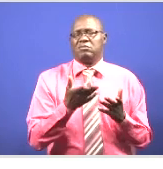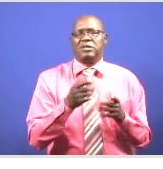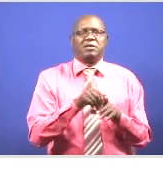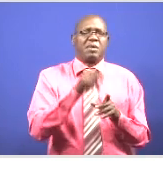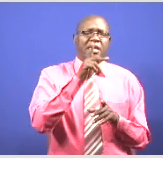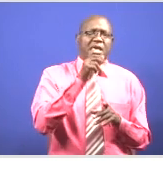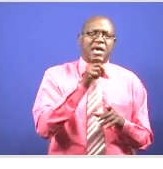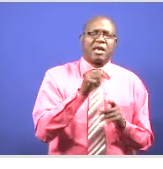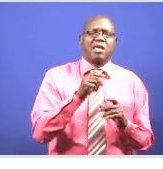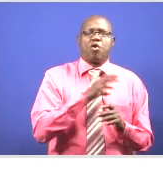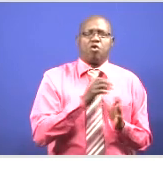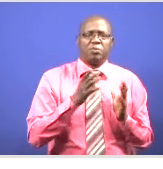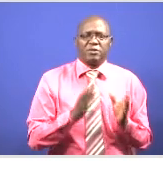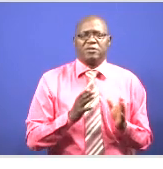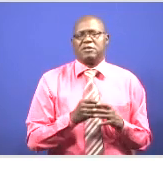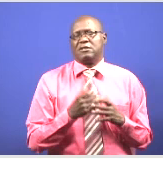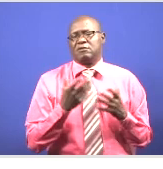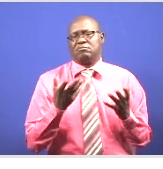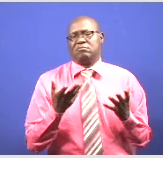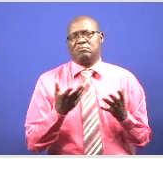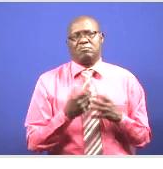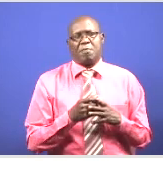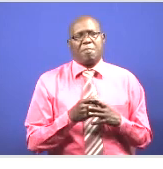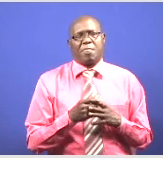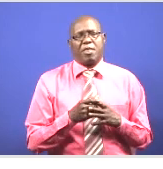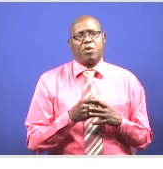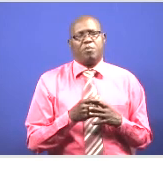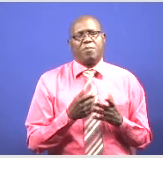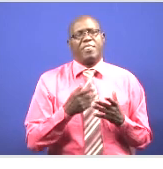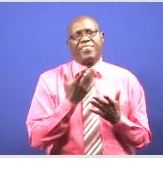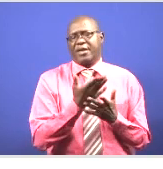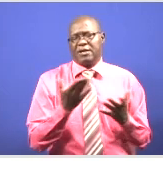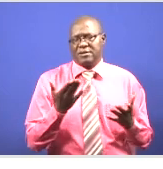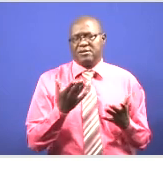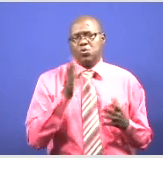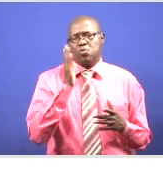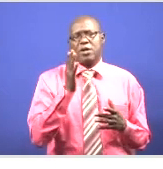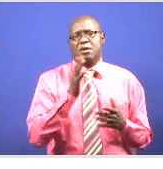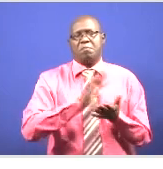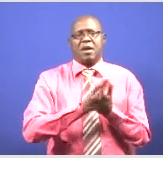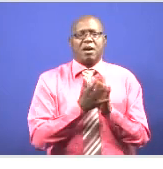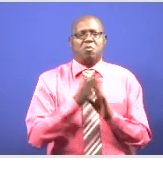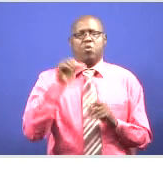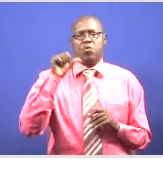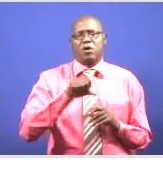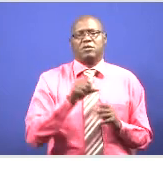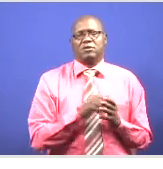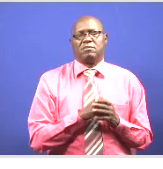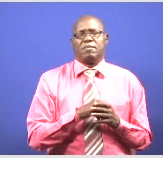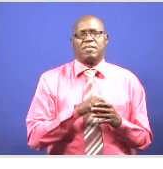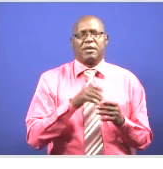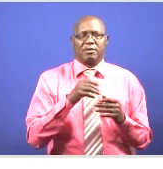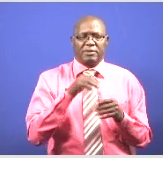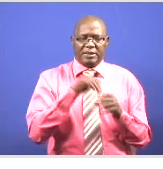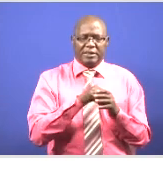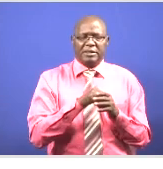Commissioner General, he's not going to spare us. So things may get worse, yes. So in short, Kenyans need to brace themselves for tough